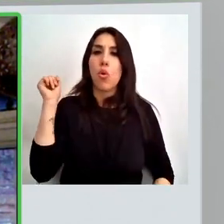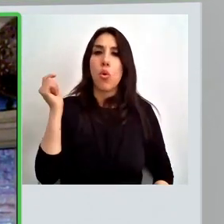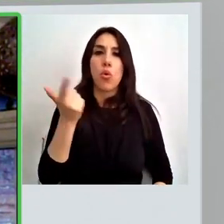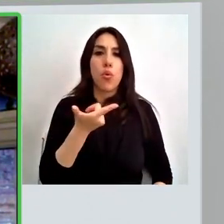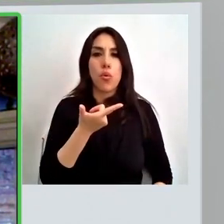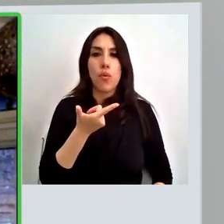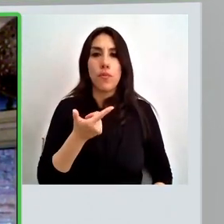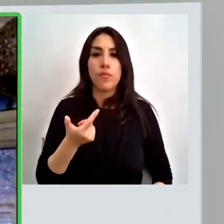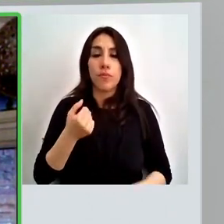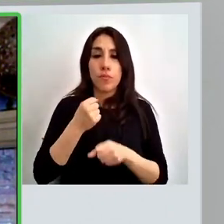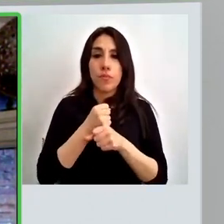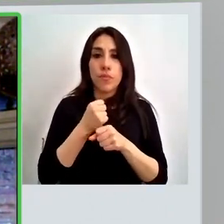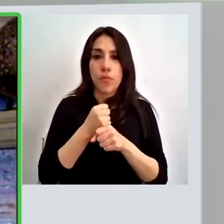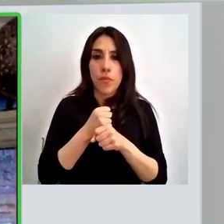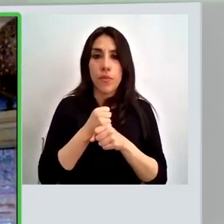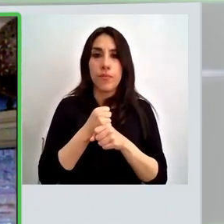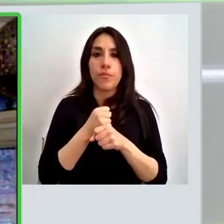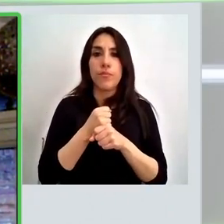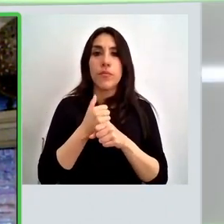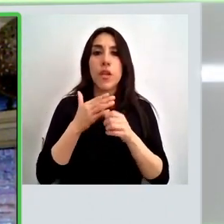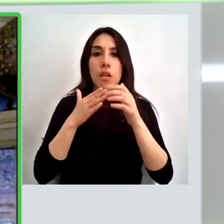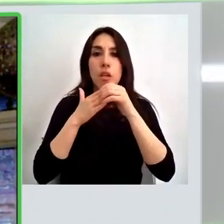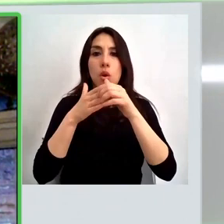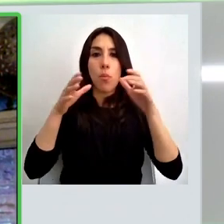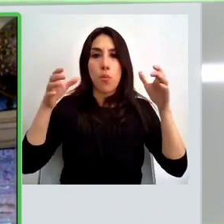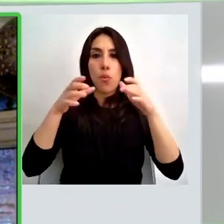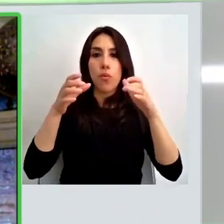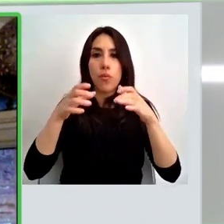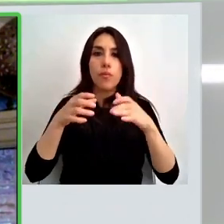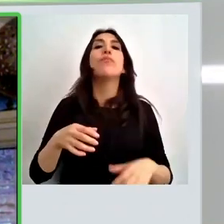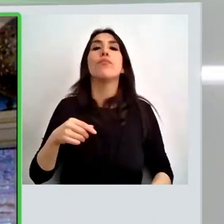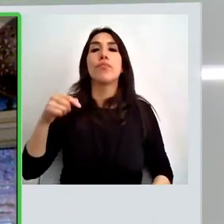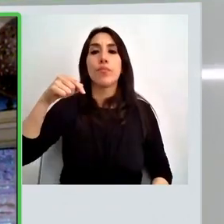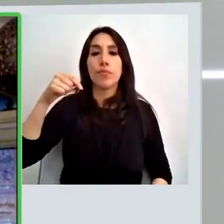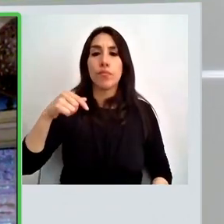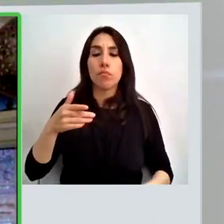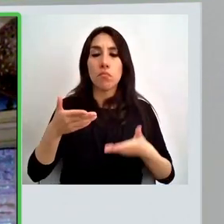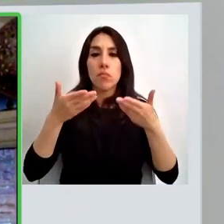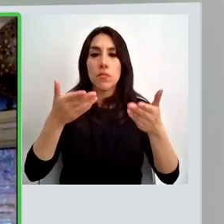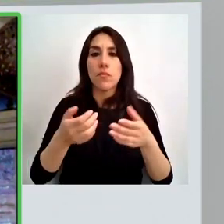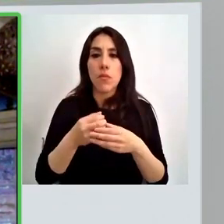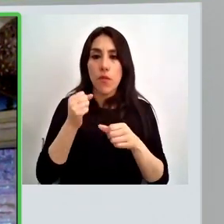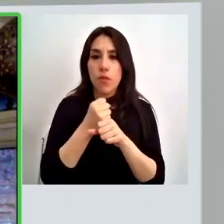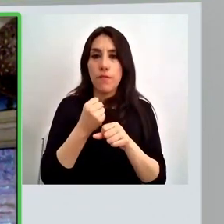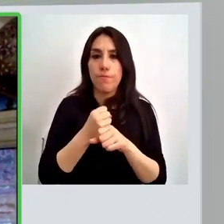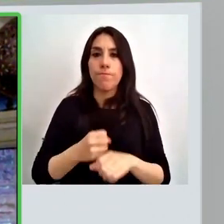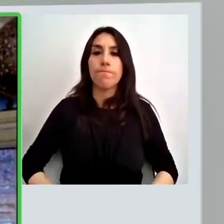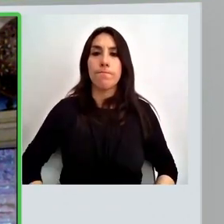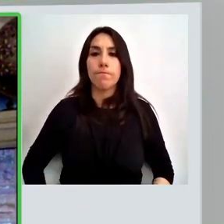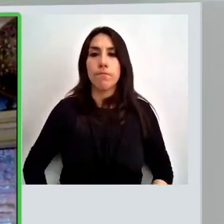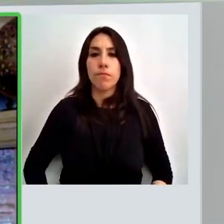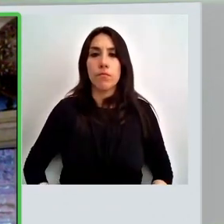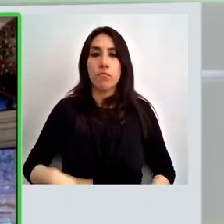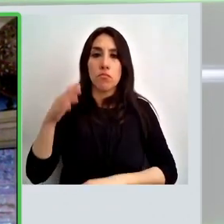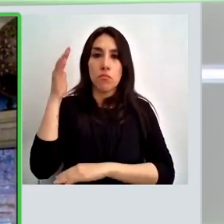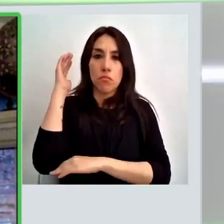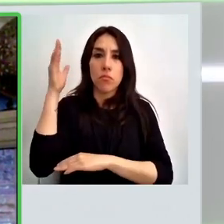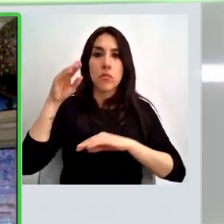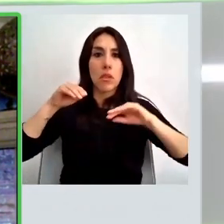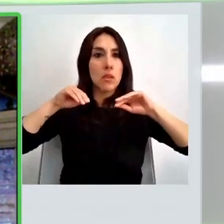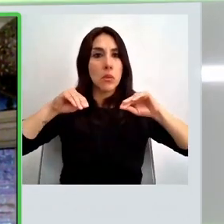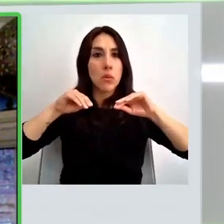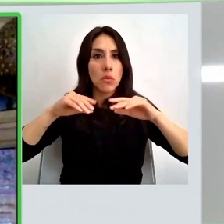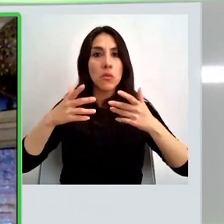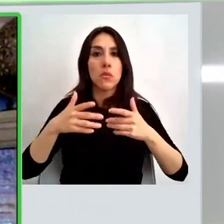government departments and put on some training and support to help those individuals to improve